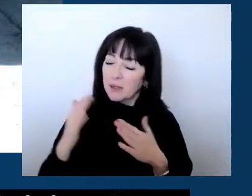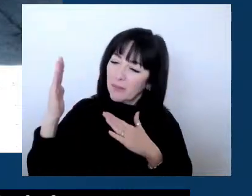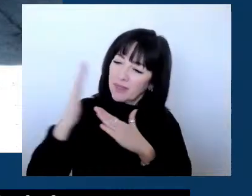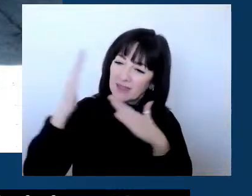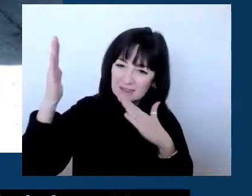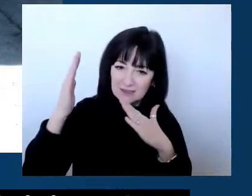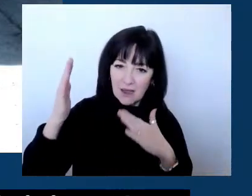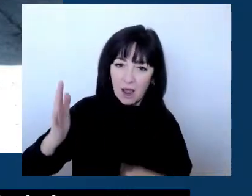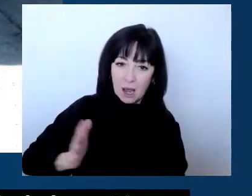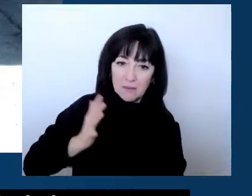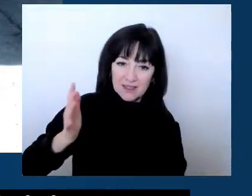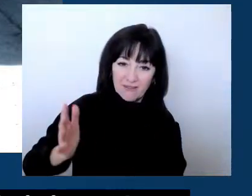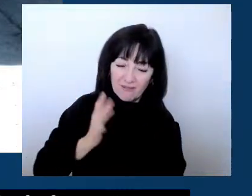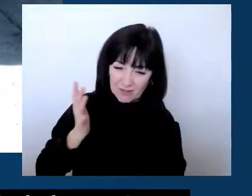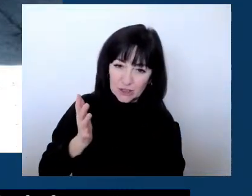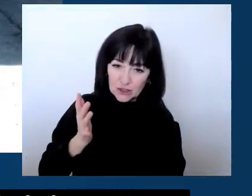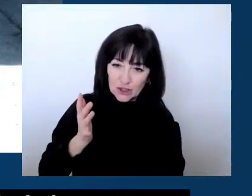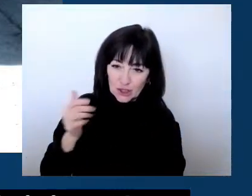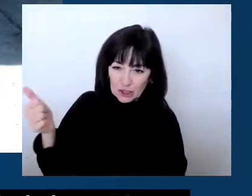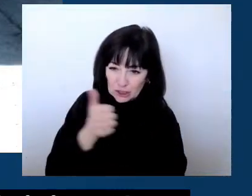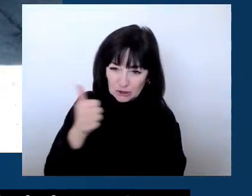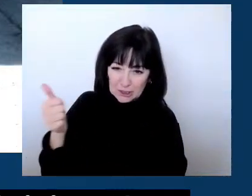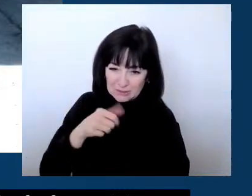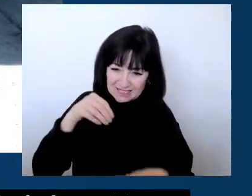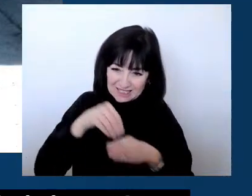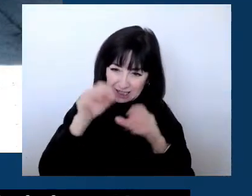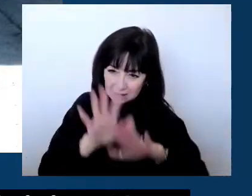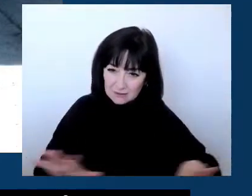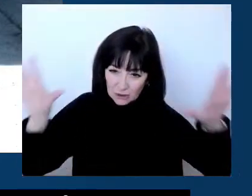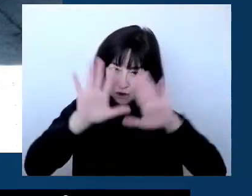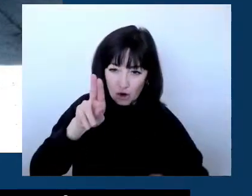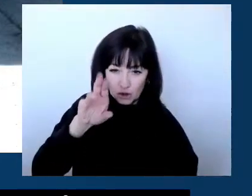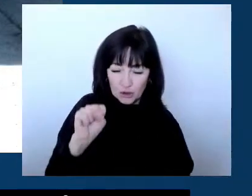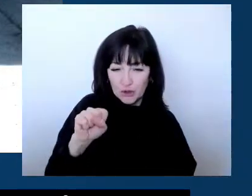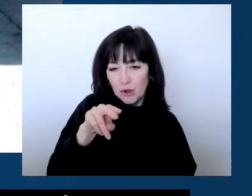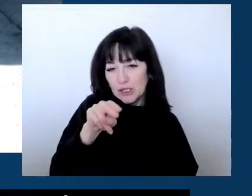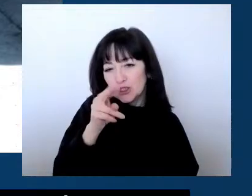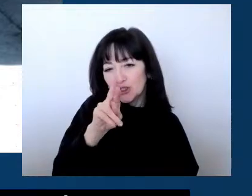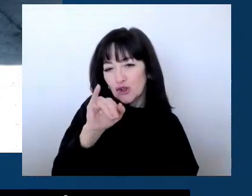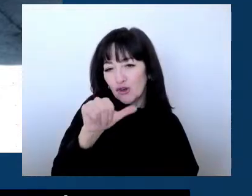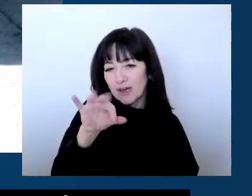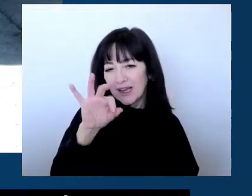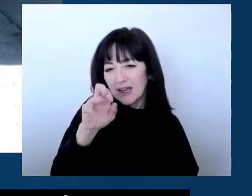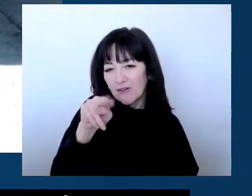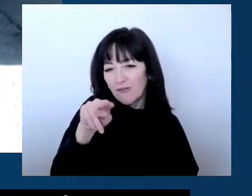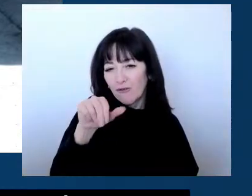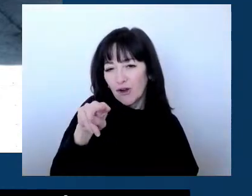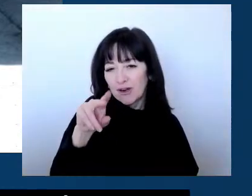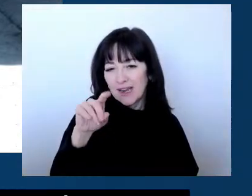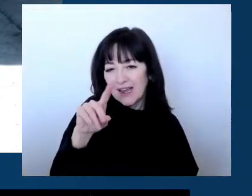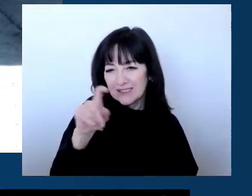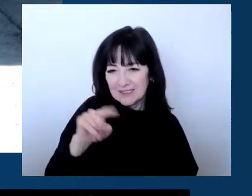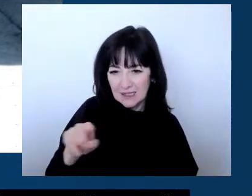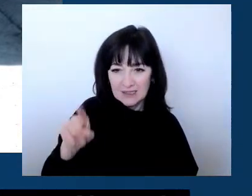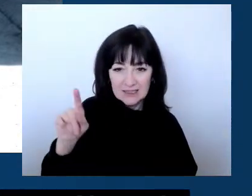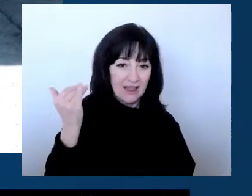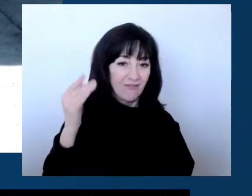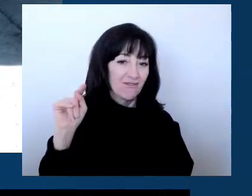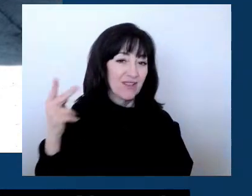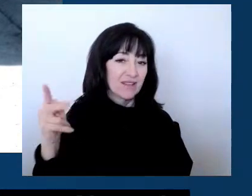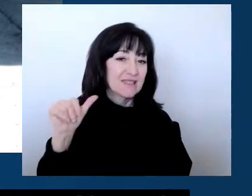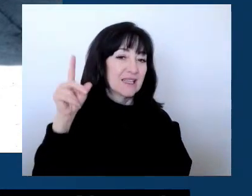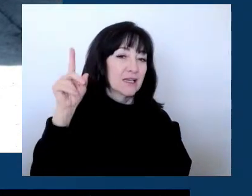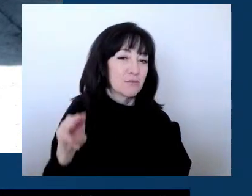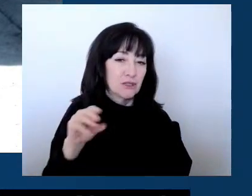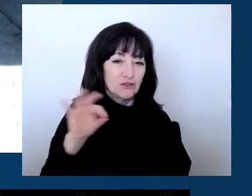official in the United States. Nuria Fernandez was confirmed by the United States Senate as the 15th Administrator of the Federal